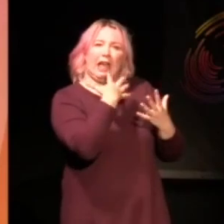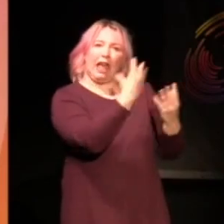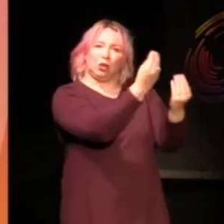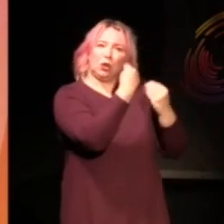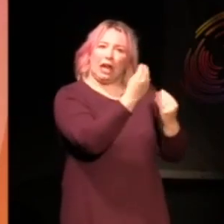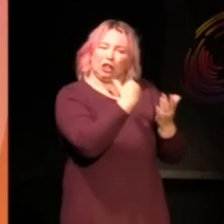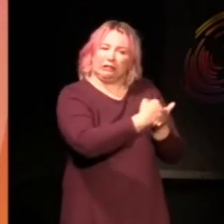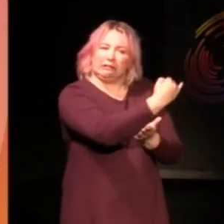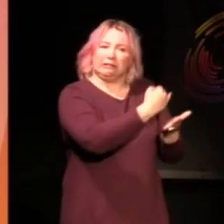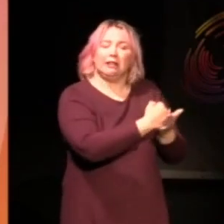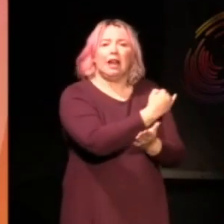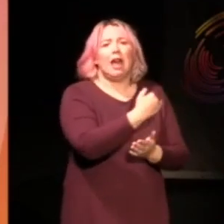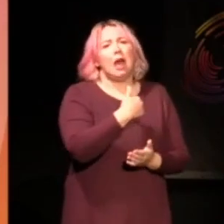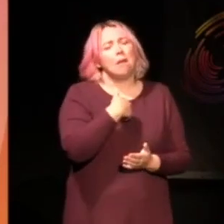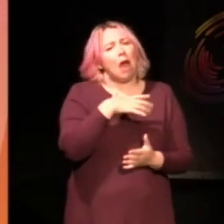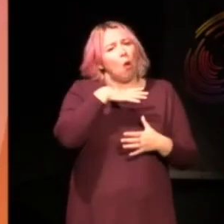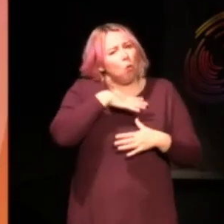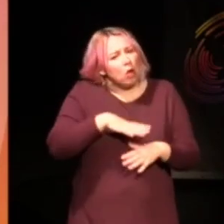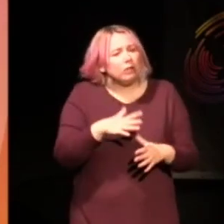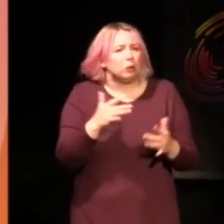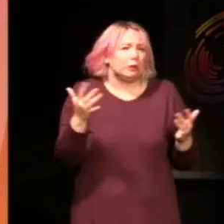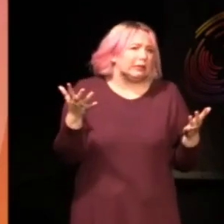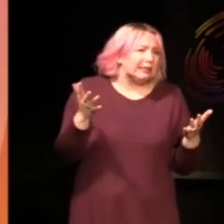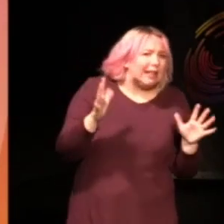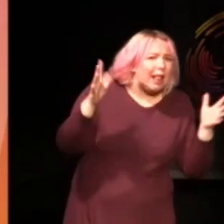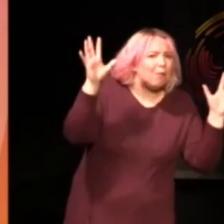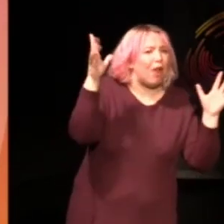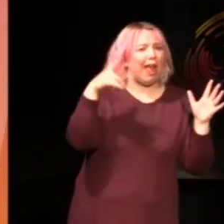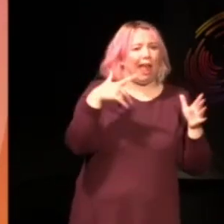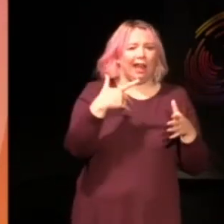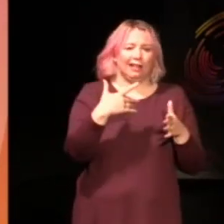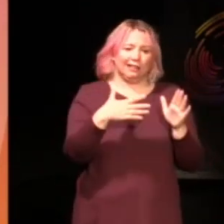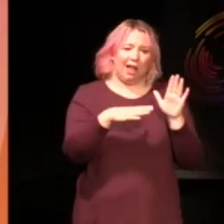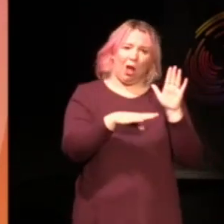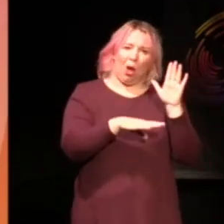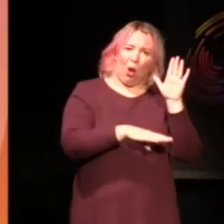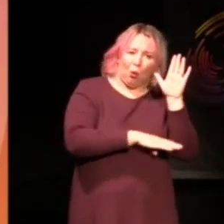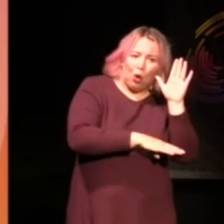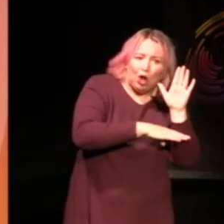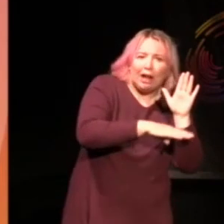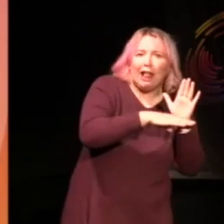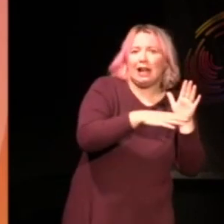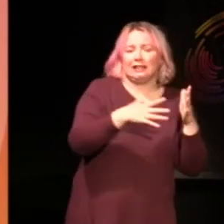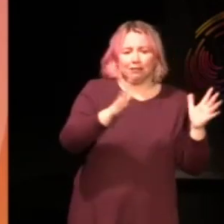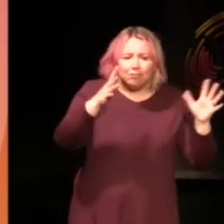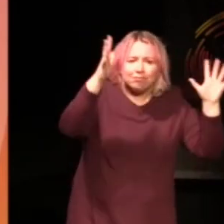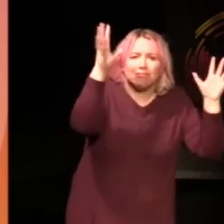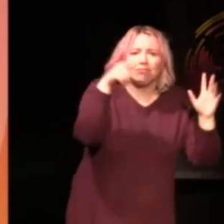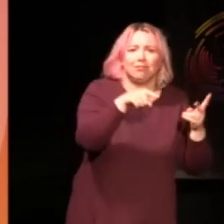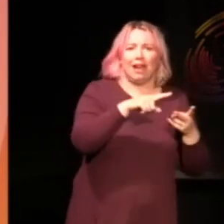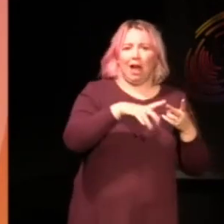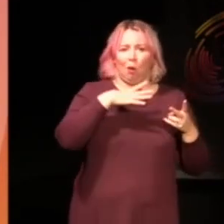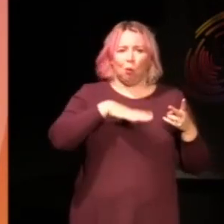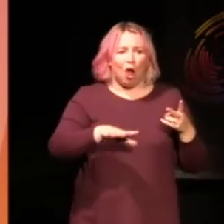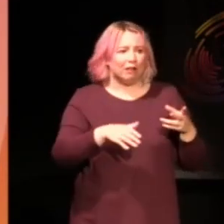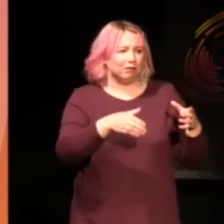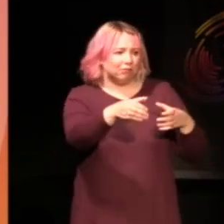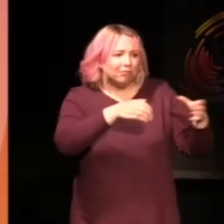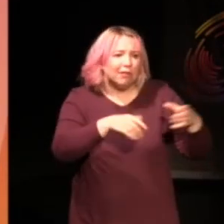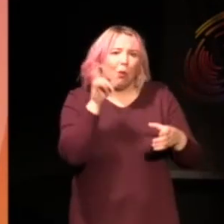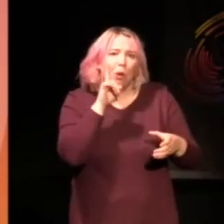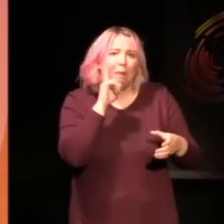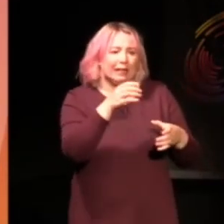to celebrate women public intellectuals. I really want to celebrate working class public intellectuals. We need to bring that diversity into our